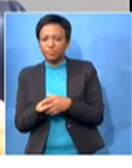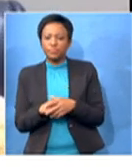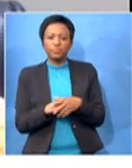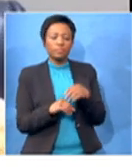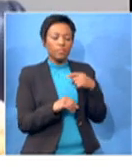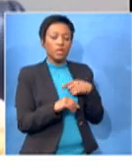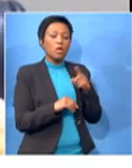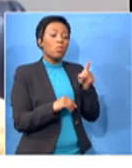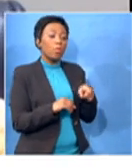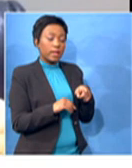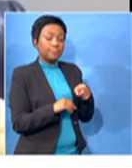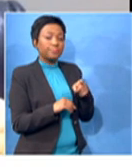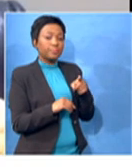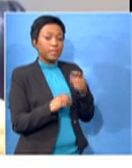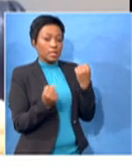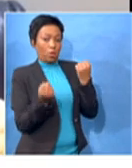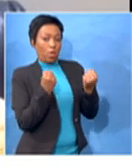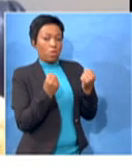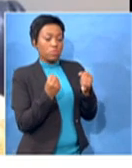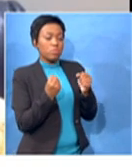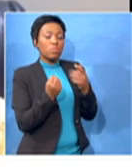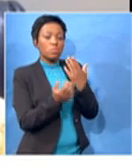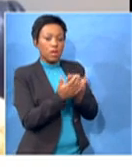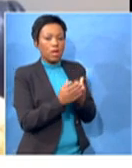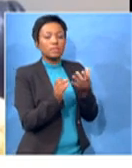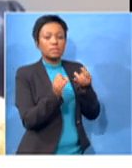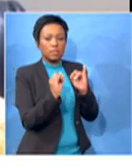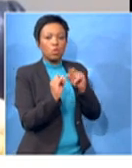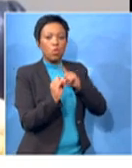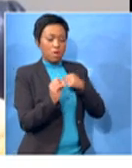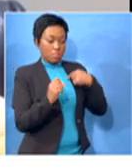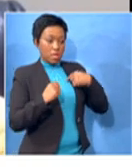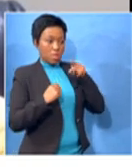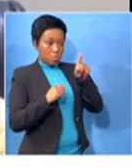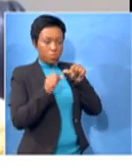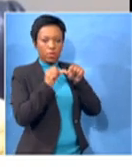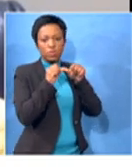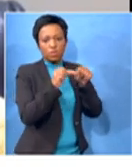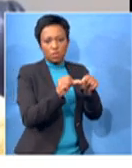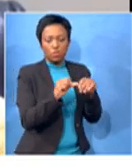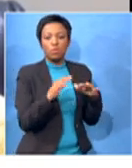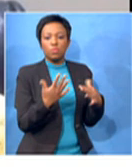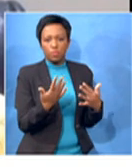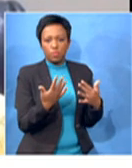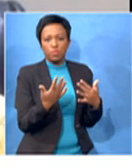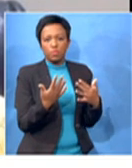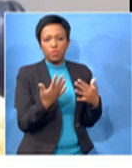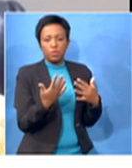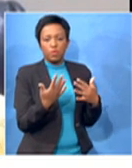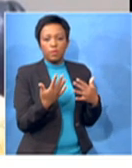I continue to expose the ineptness, that we continue to